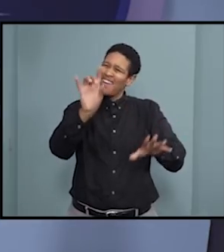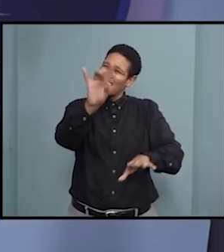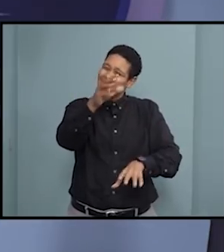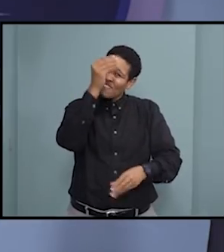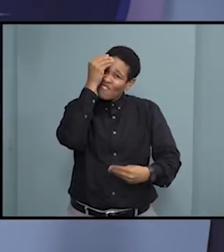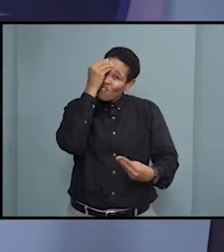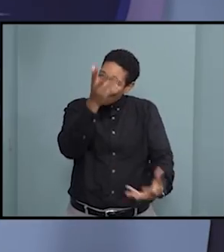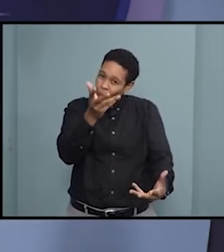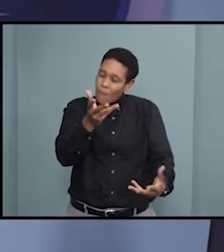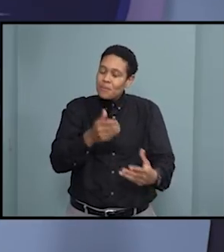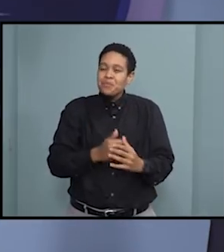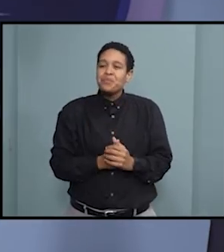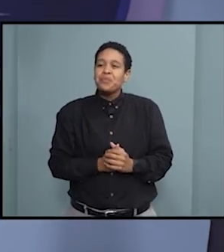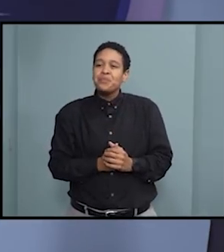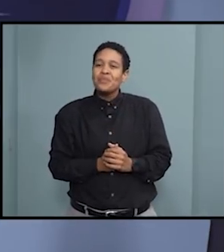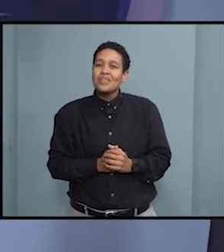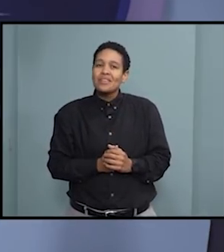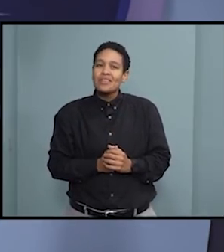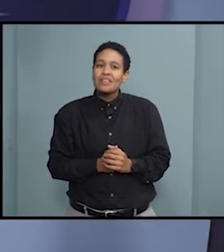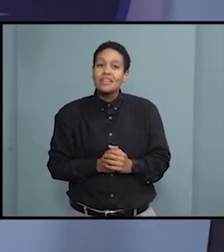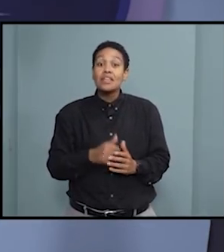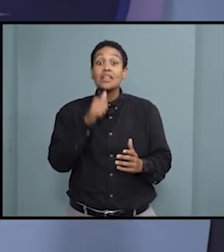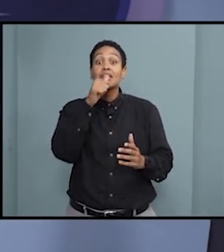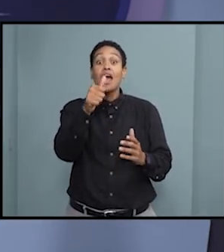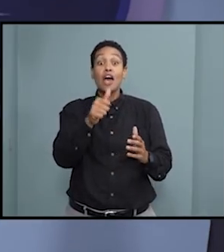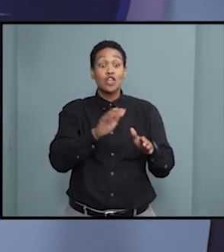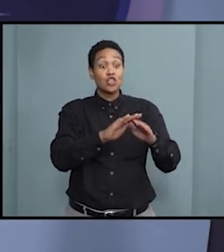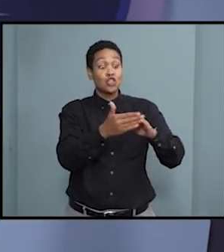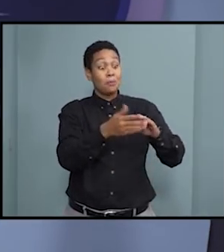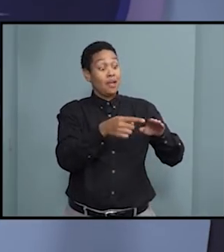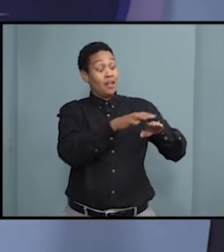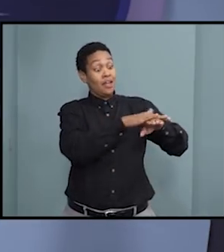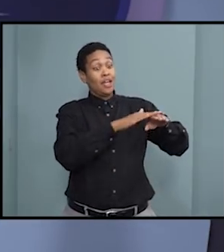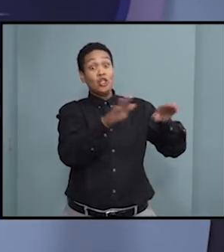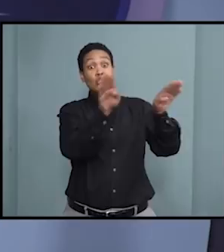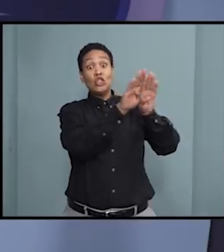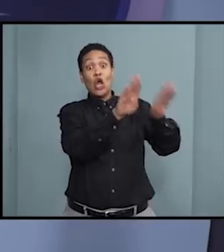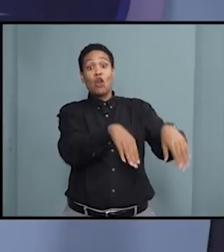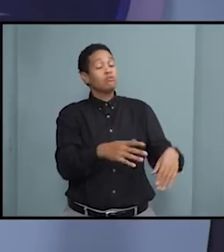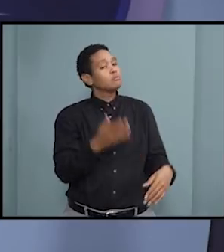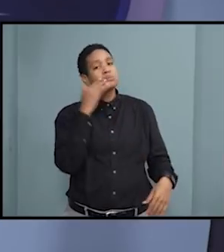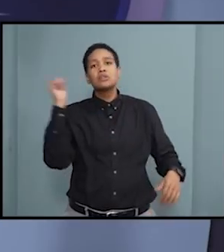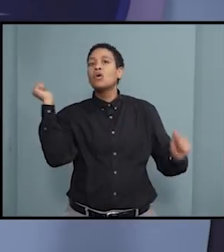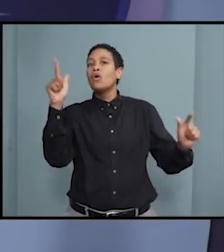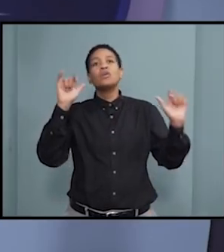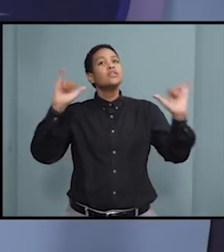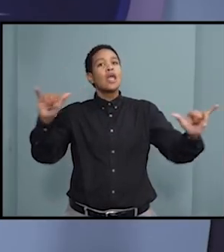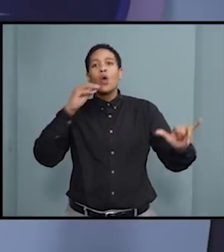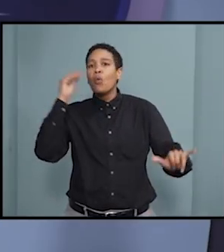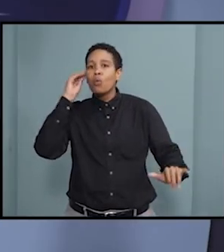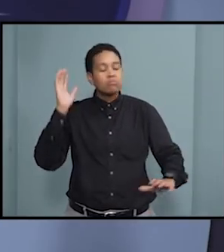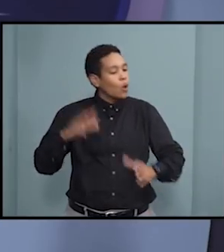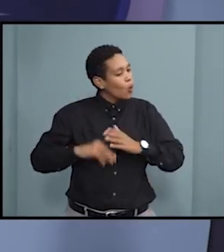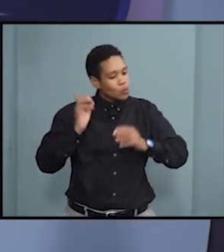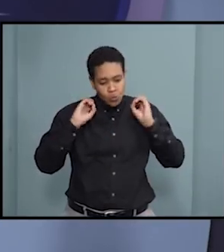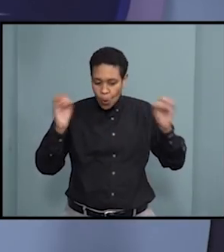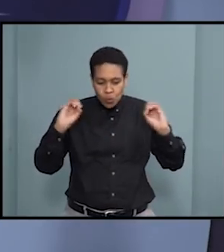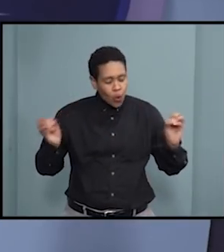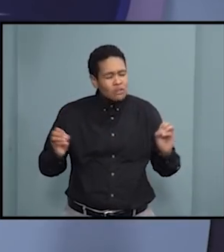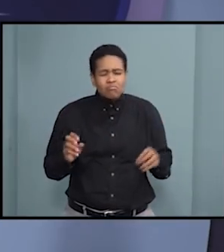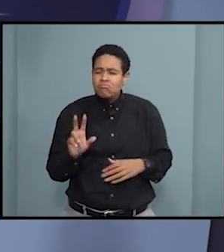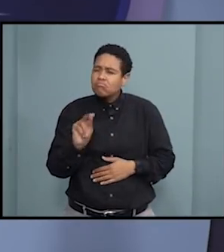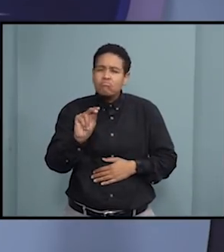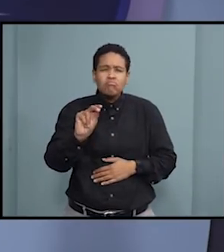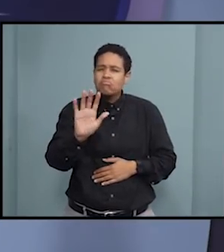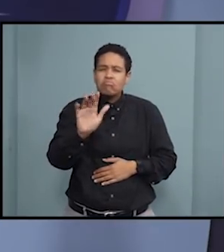is not to shut down our economy. That is not the strategy of the government. And I